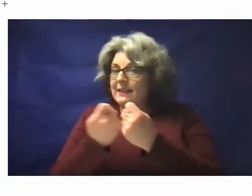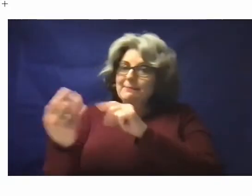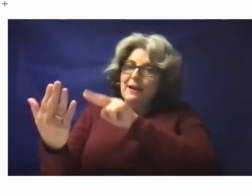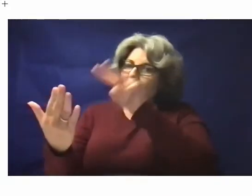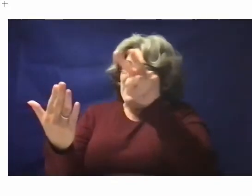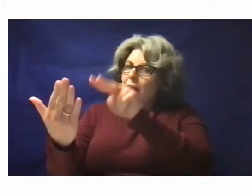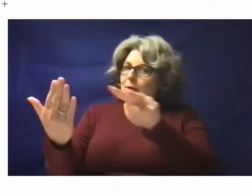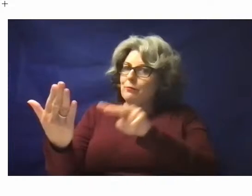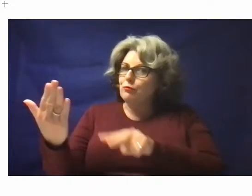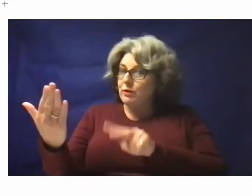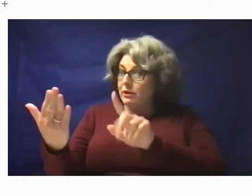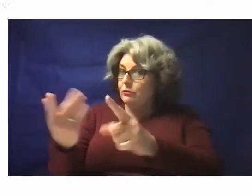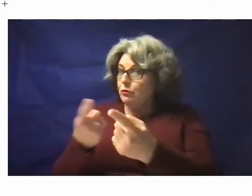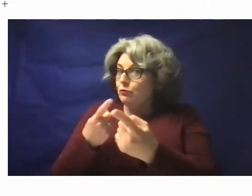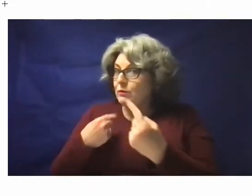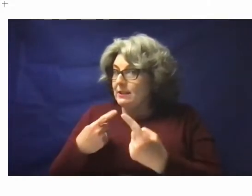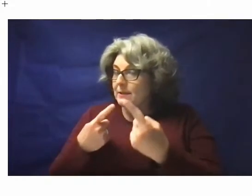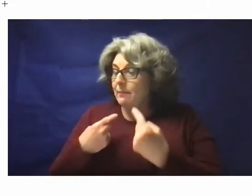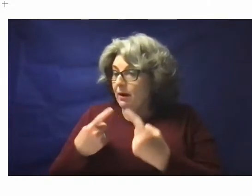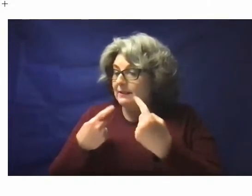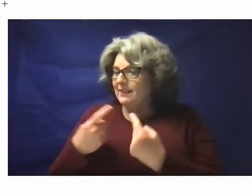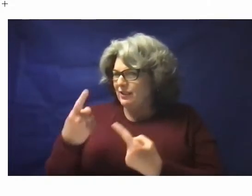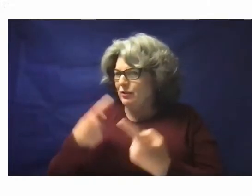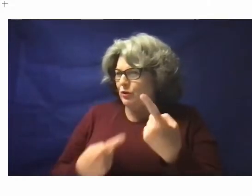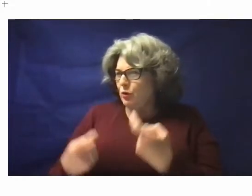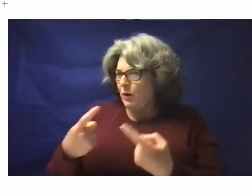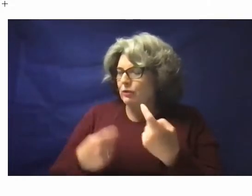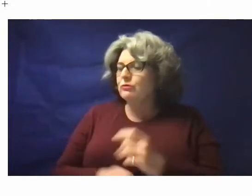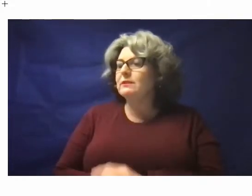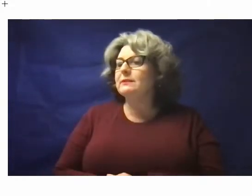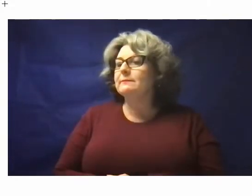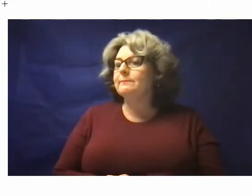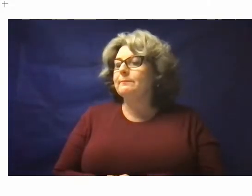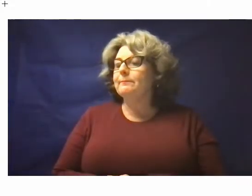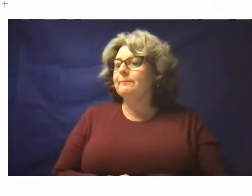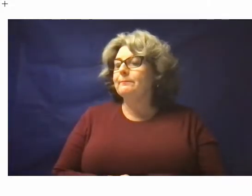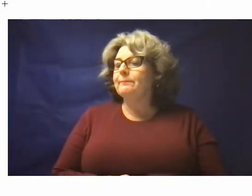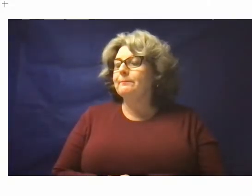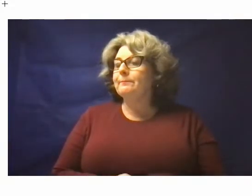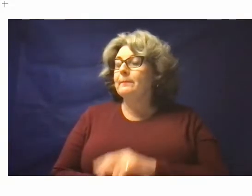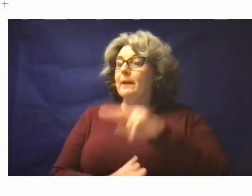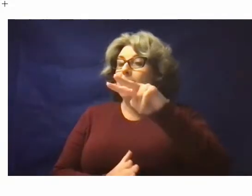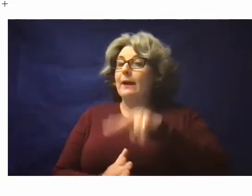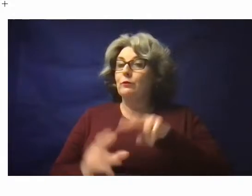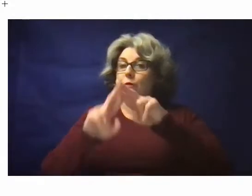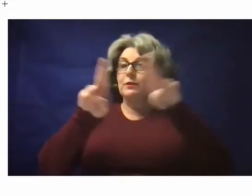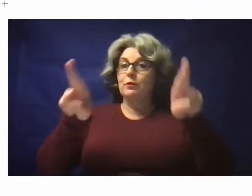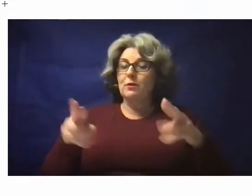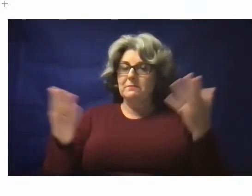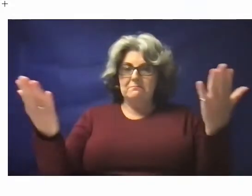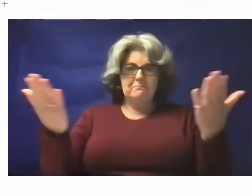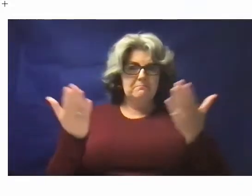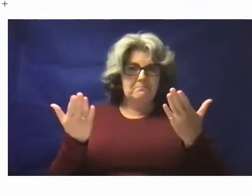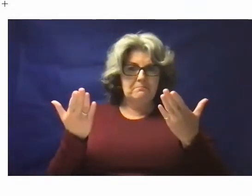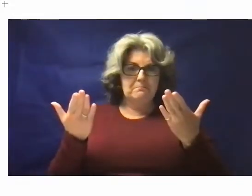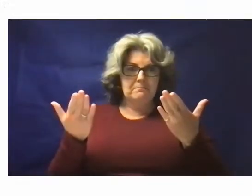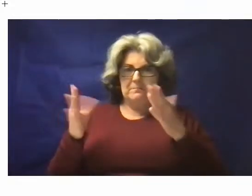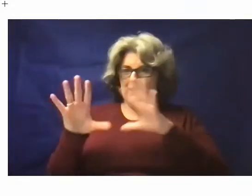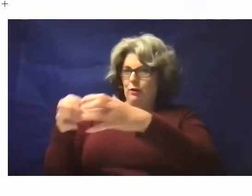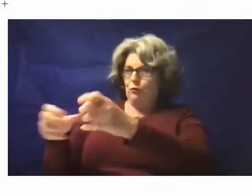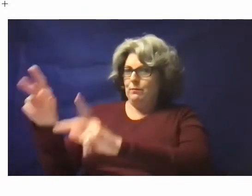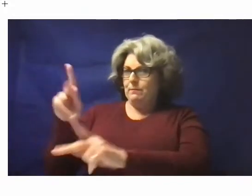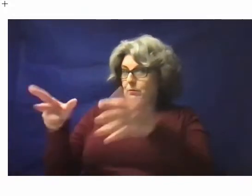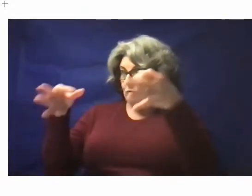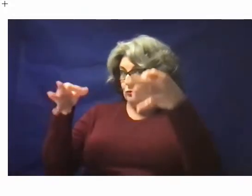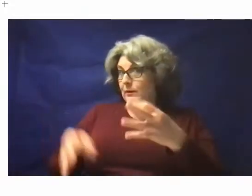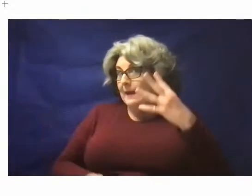your responses to your screening questions and to look at the information on your resume. And they will determine if you have the